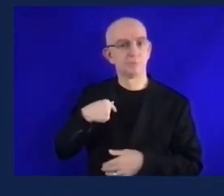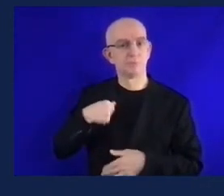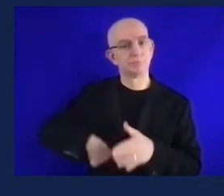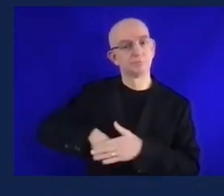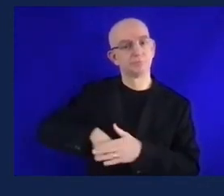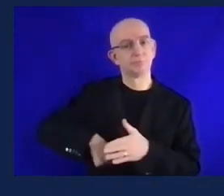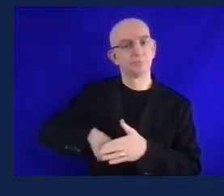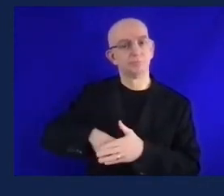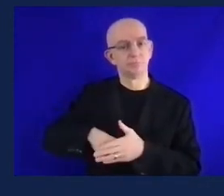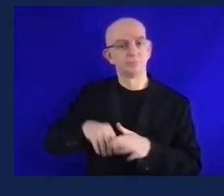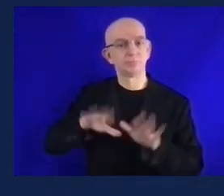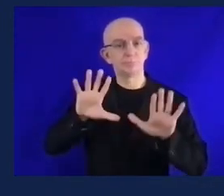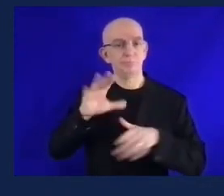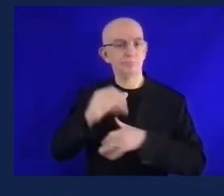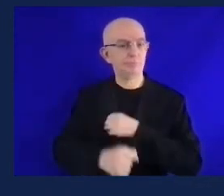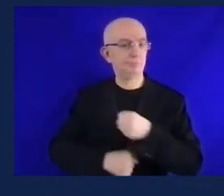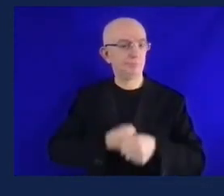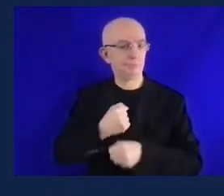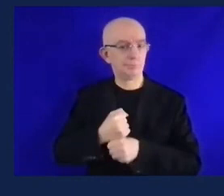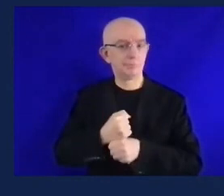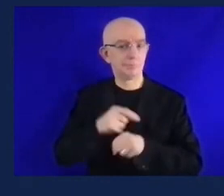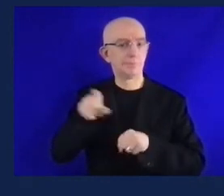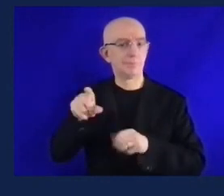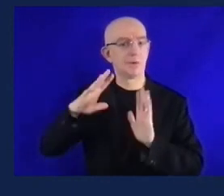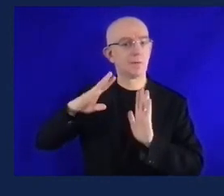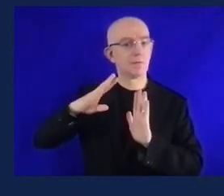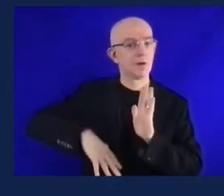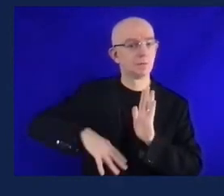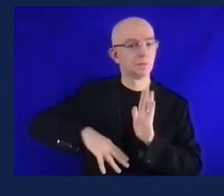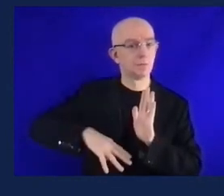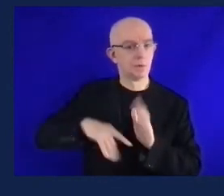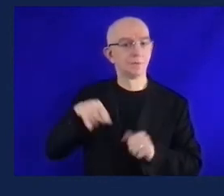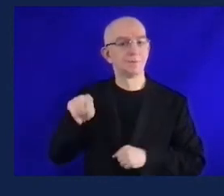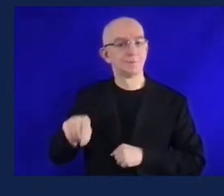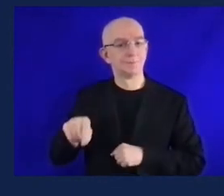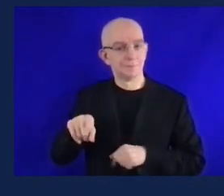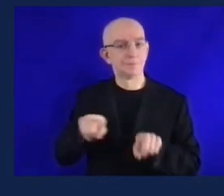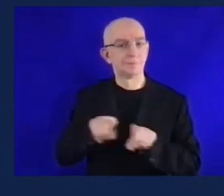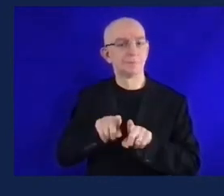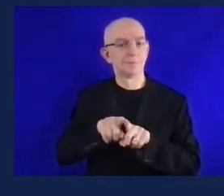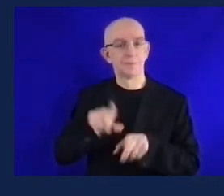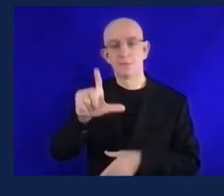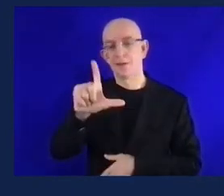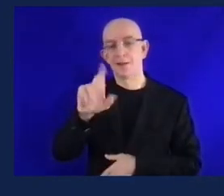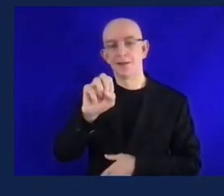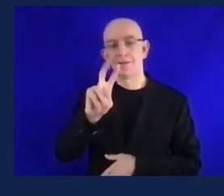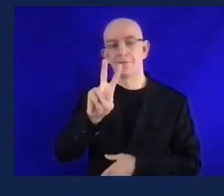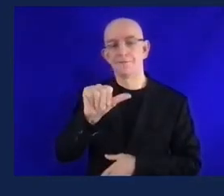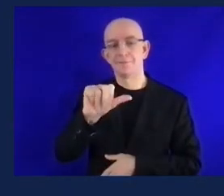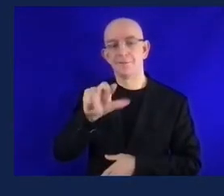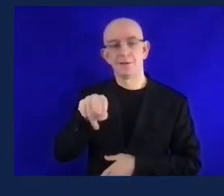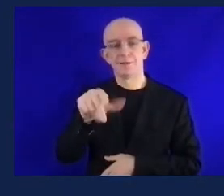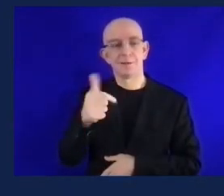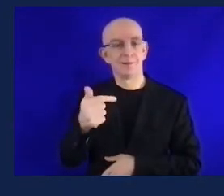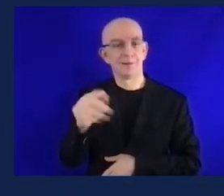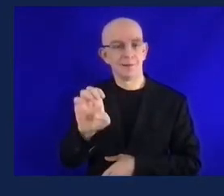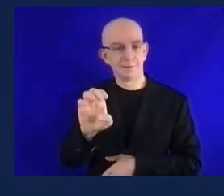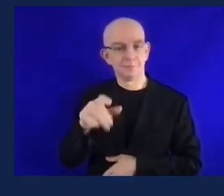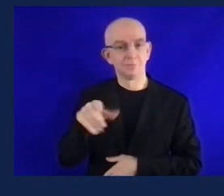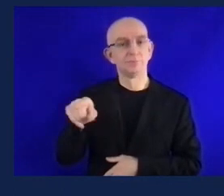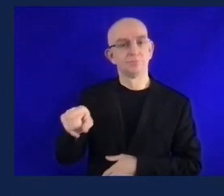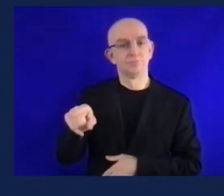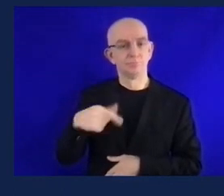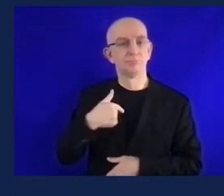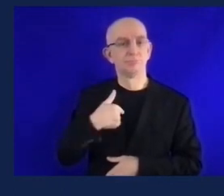dedicate myself to a new role, which I still have today. I am currently working for